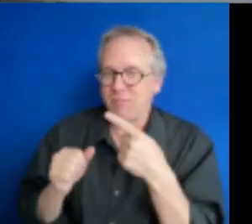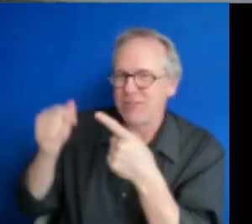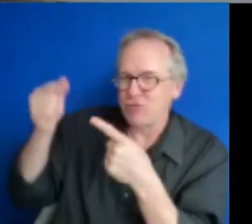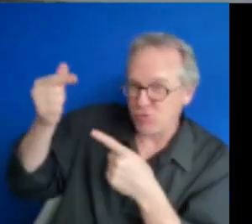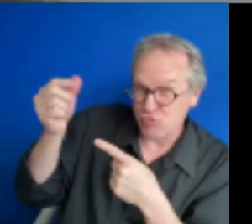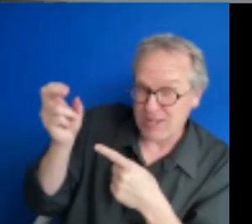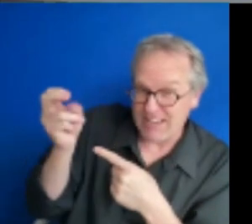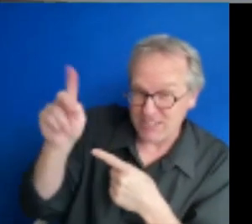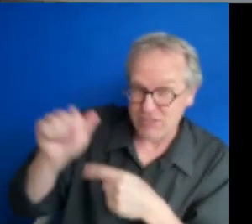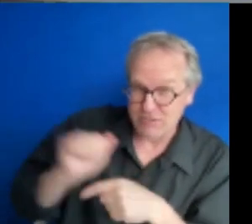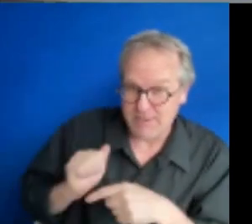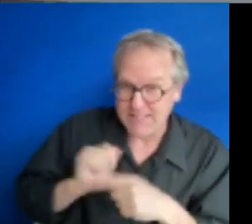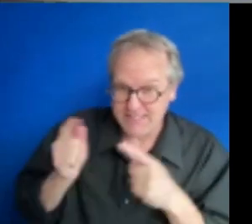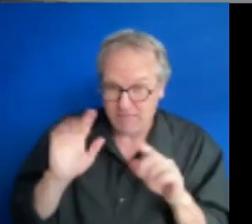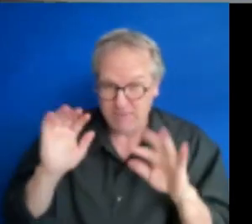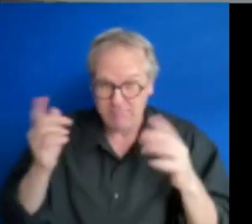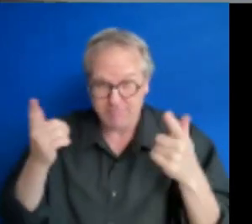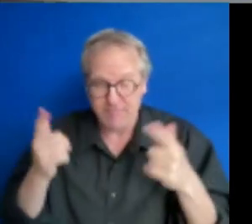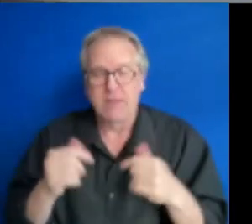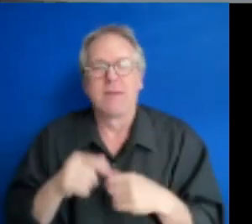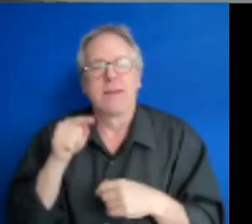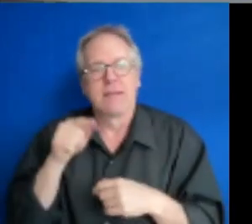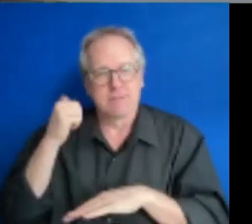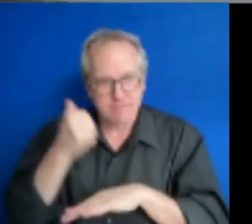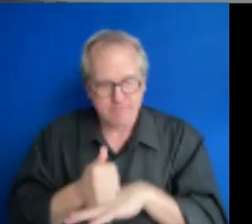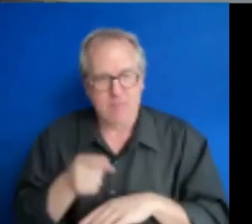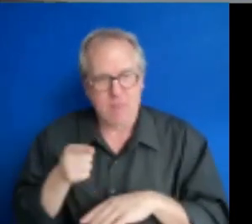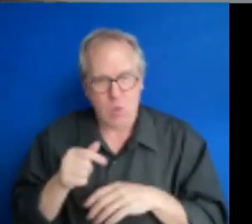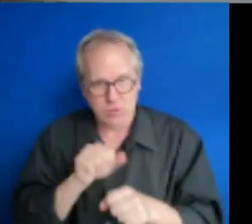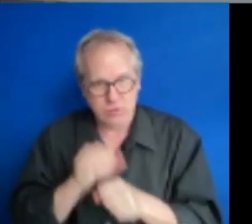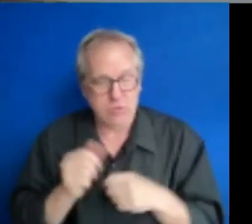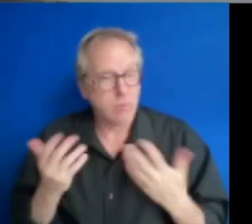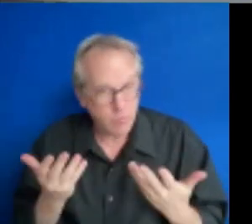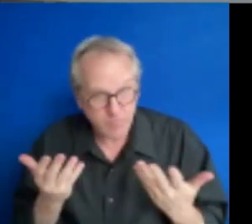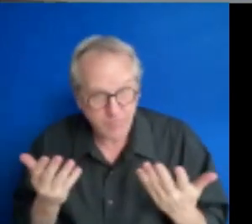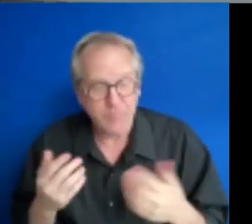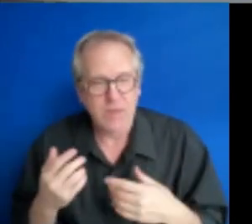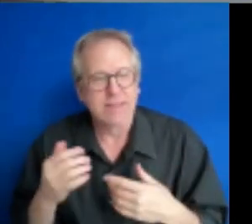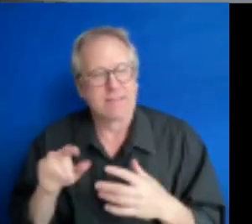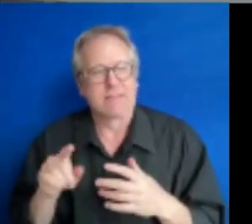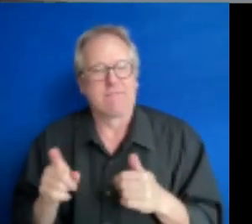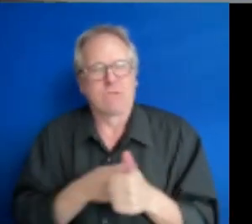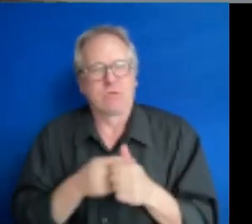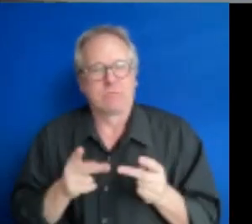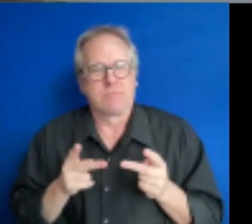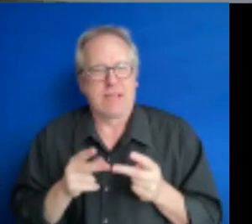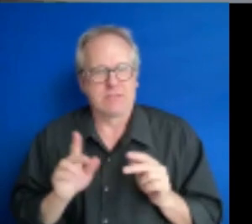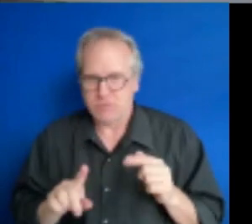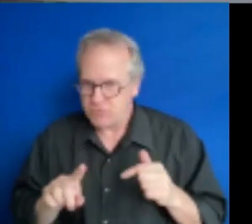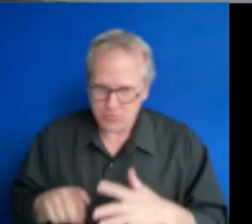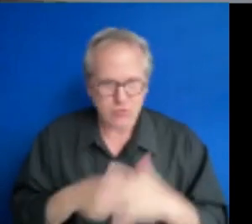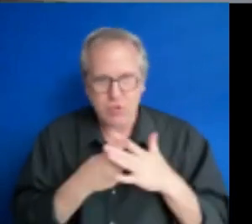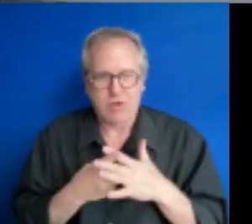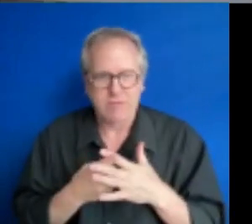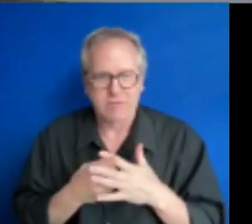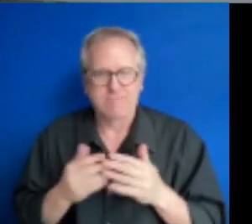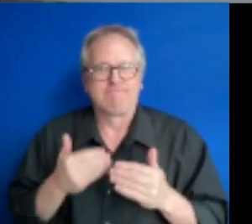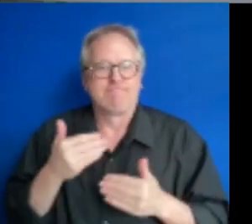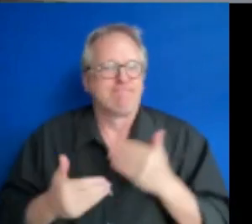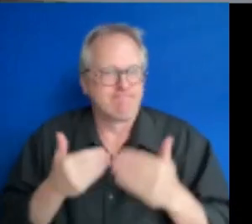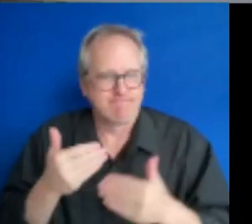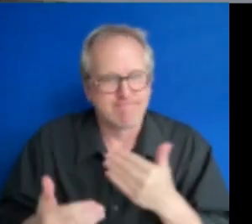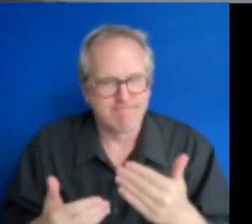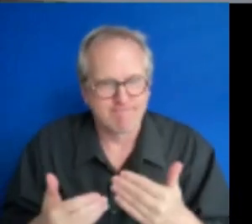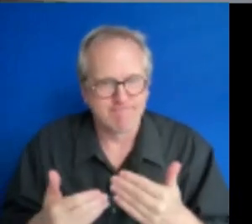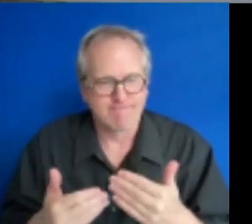myself, and established them as sort of a starting point, a launch, if you were, a launching